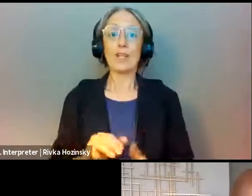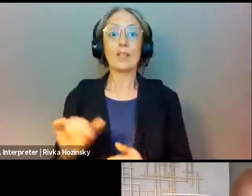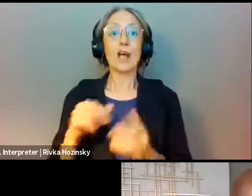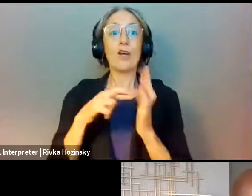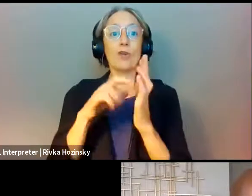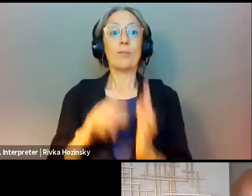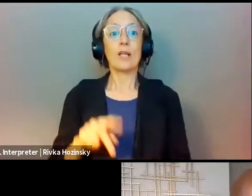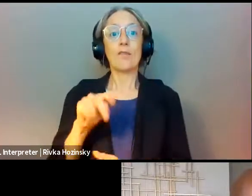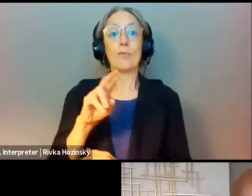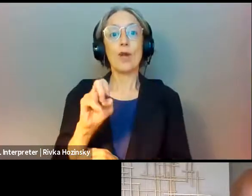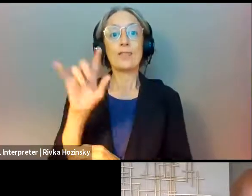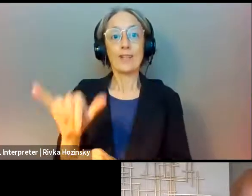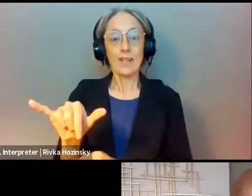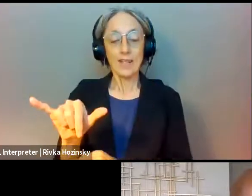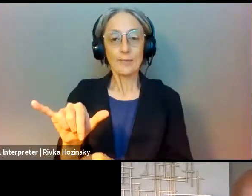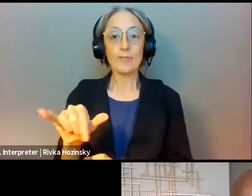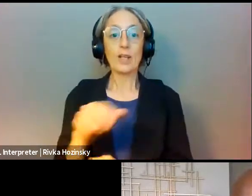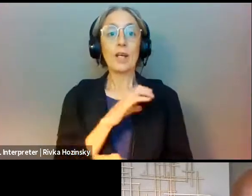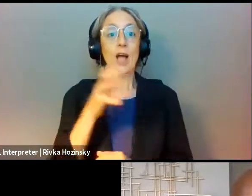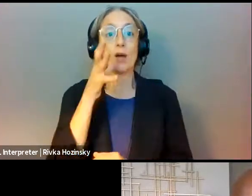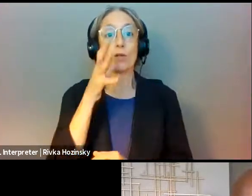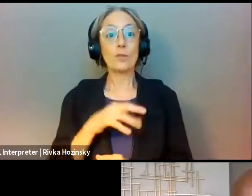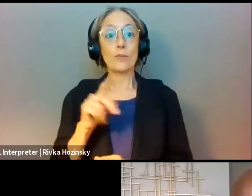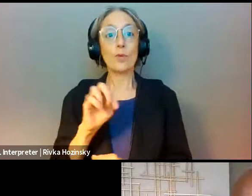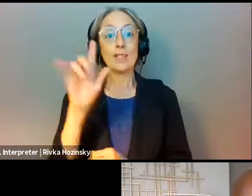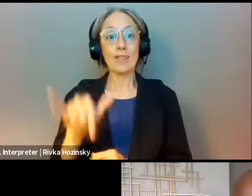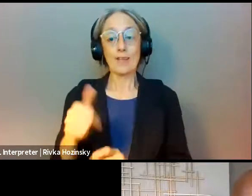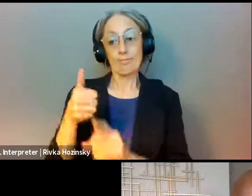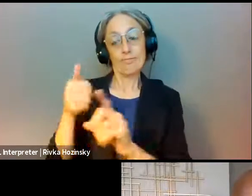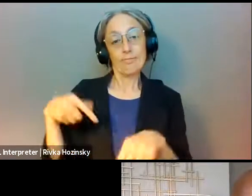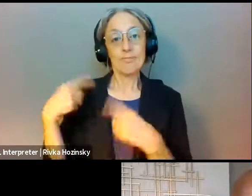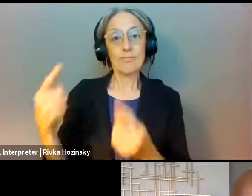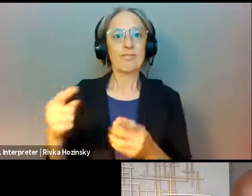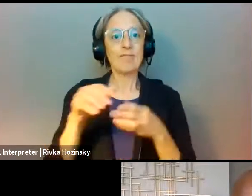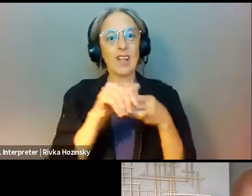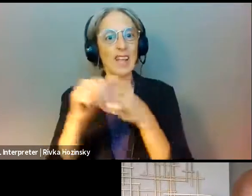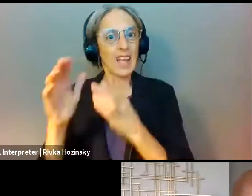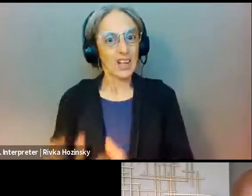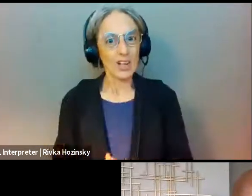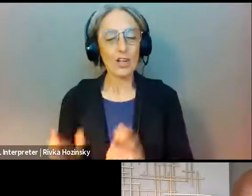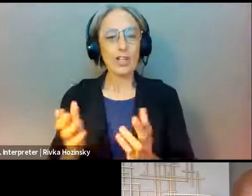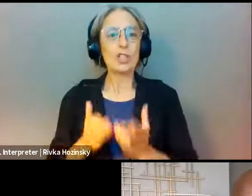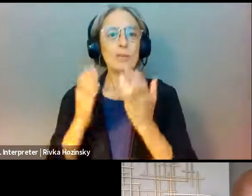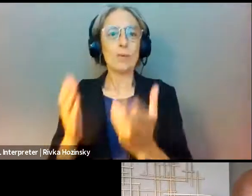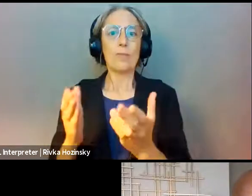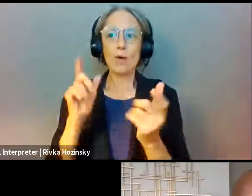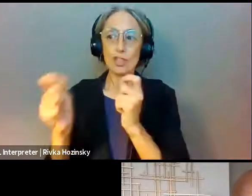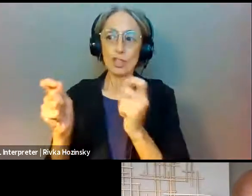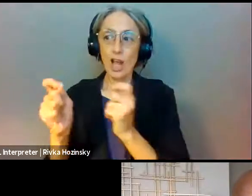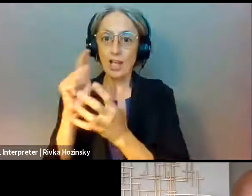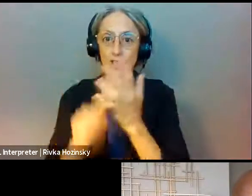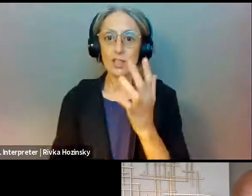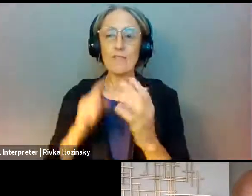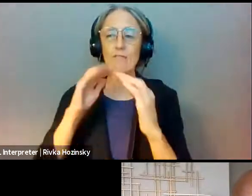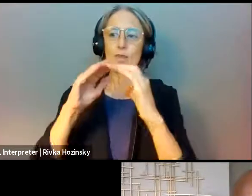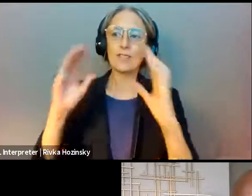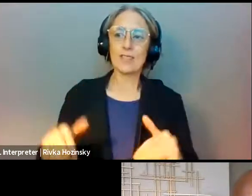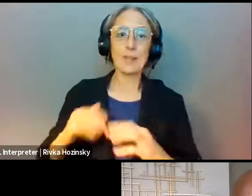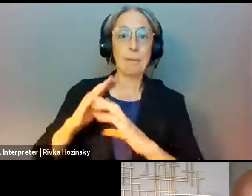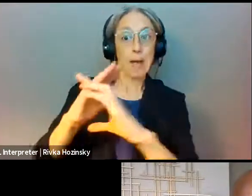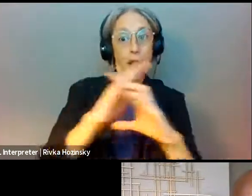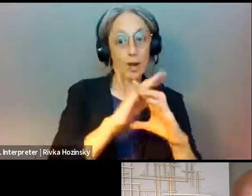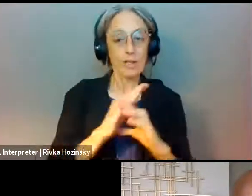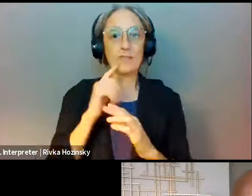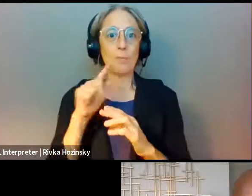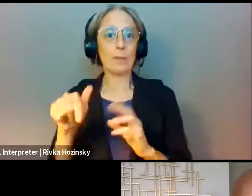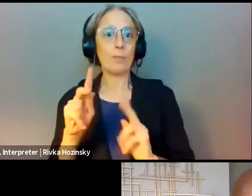Pressley. Congresswoman Pressley has been at the forefront, proposing changes that address systemic barriers that people with disabilities face. She